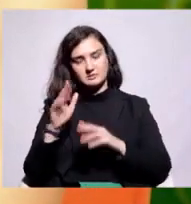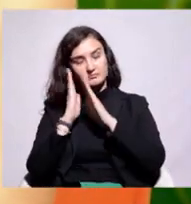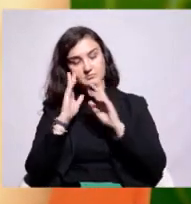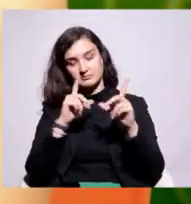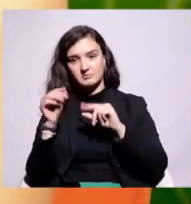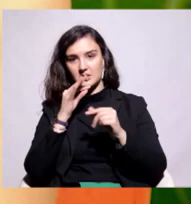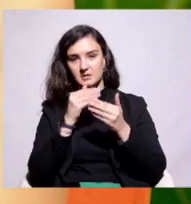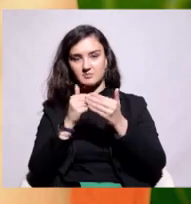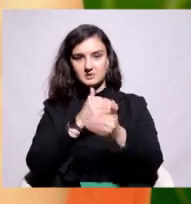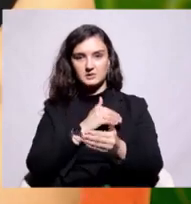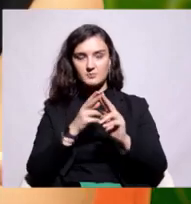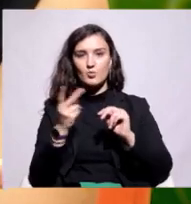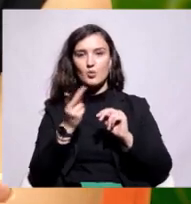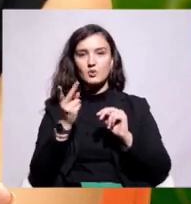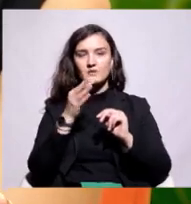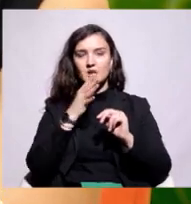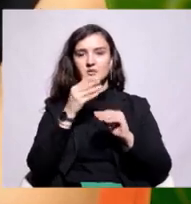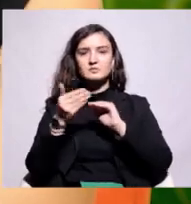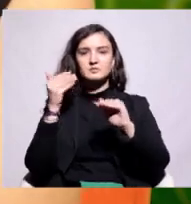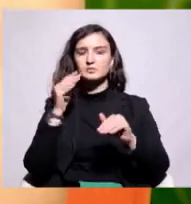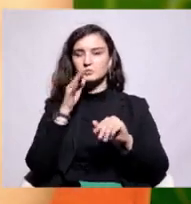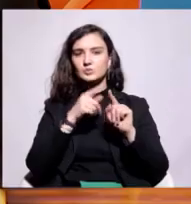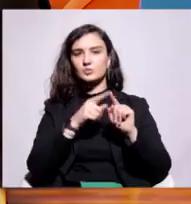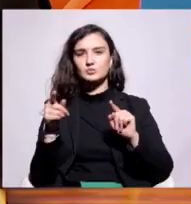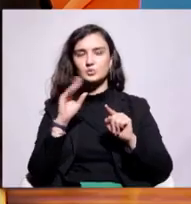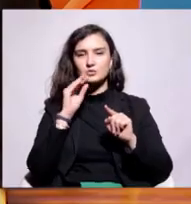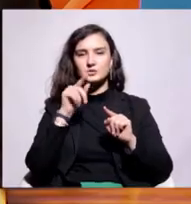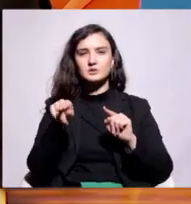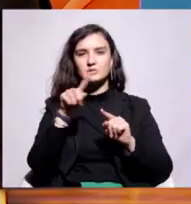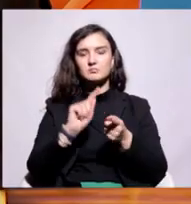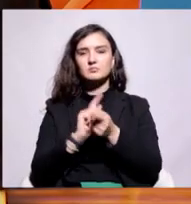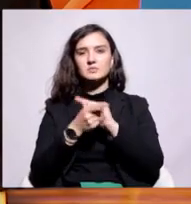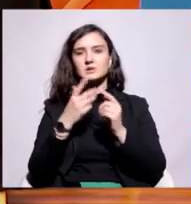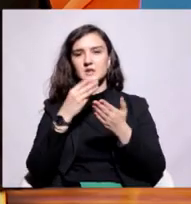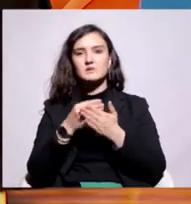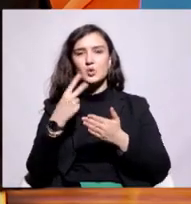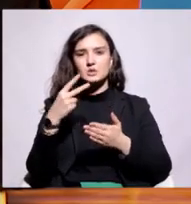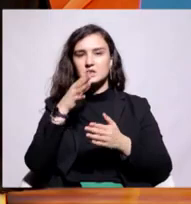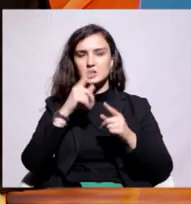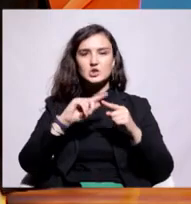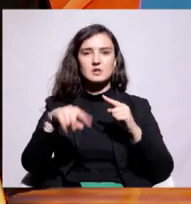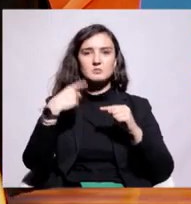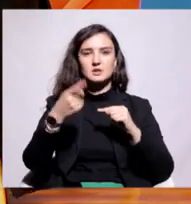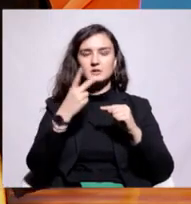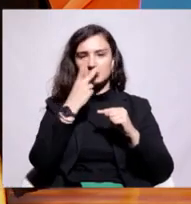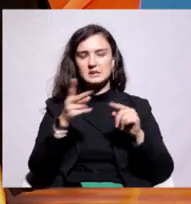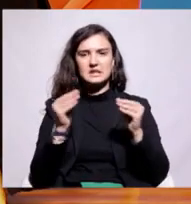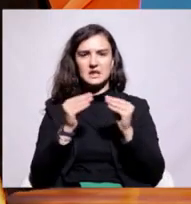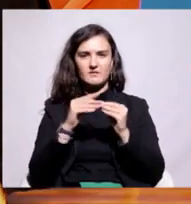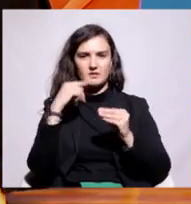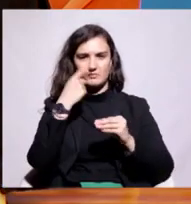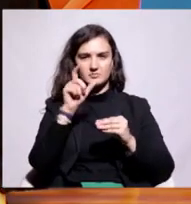asleep. So both in the early period of the story and when he returns to his village after 20 years, we see the same